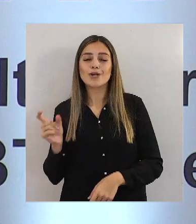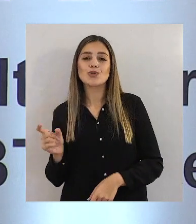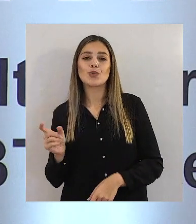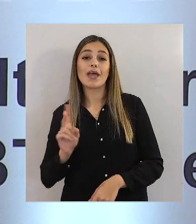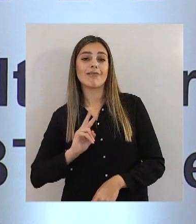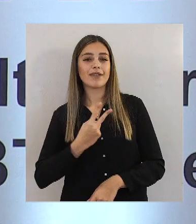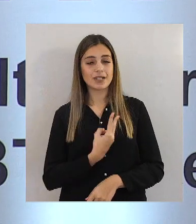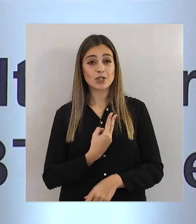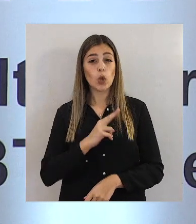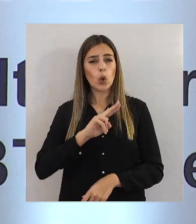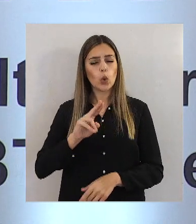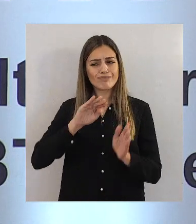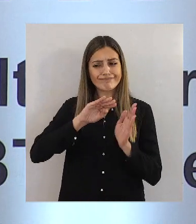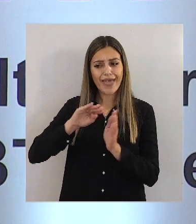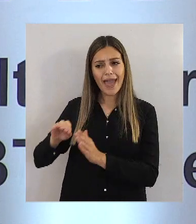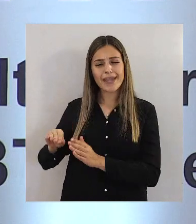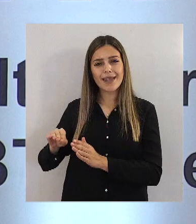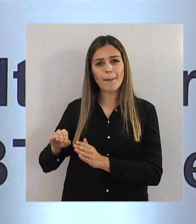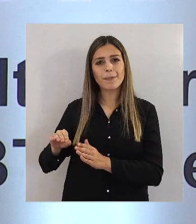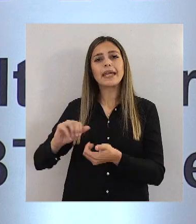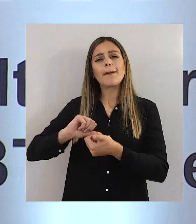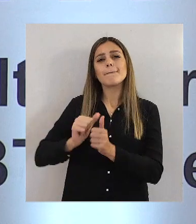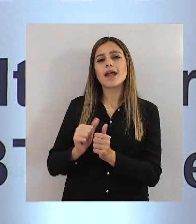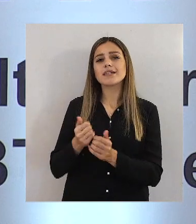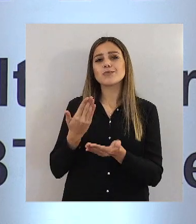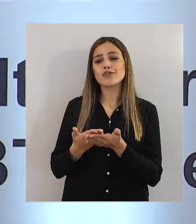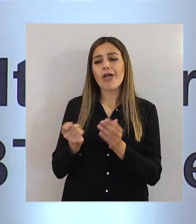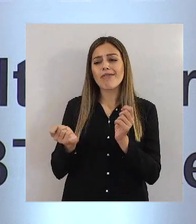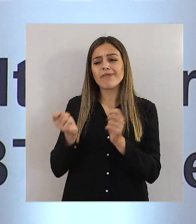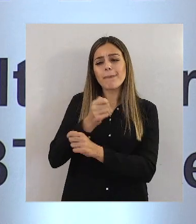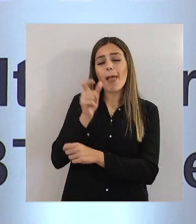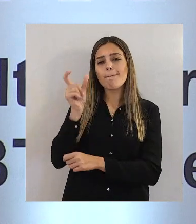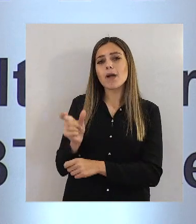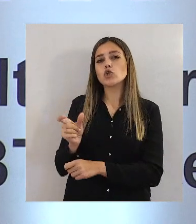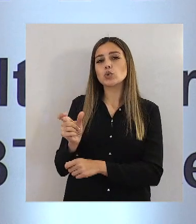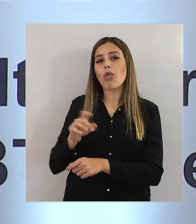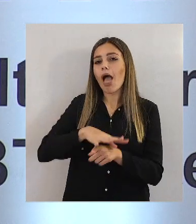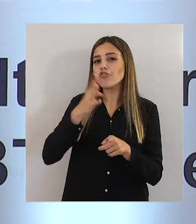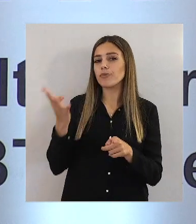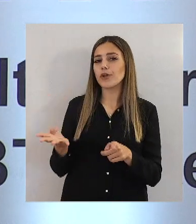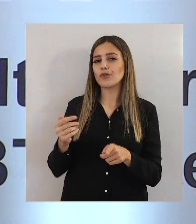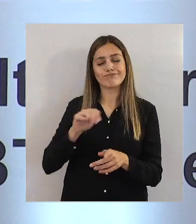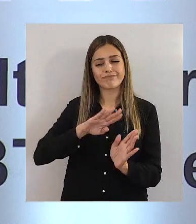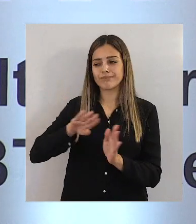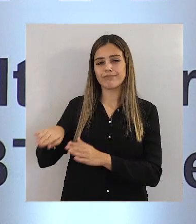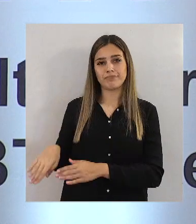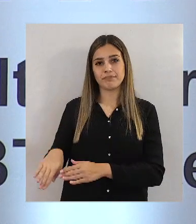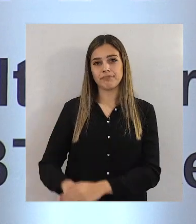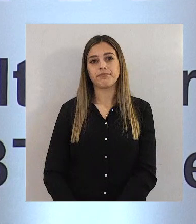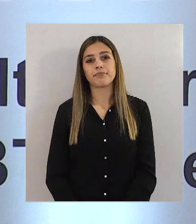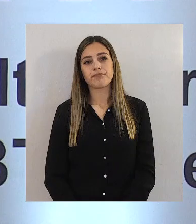practices, and access to reproductive health services, amongst others. As I frequently state,